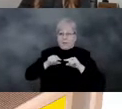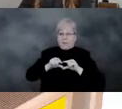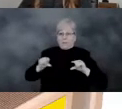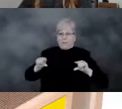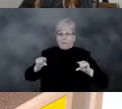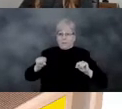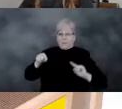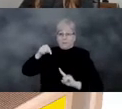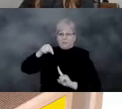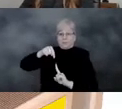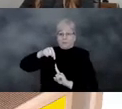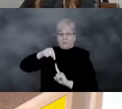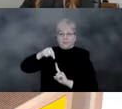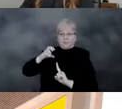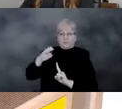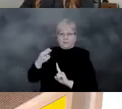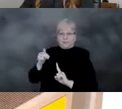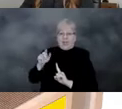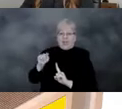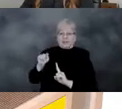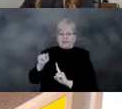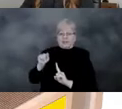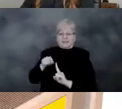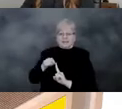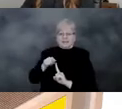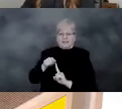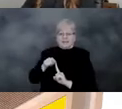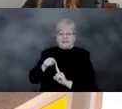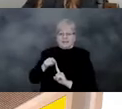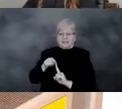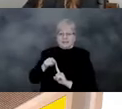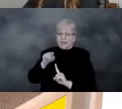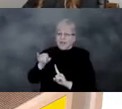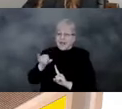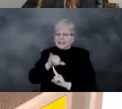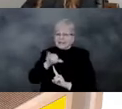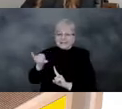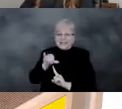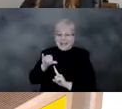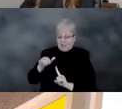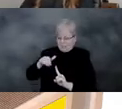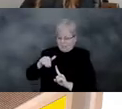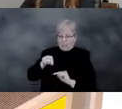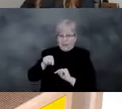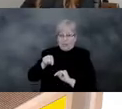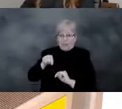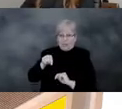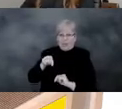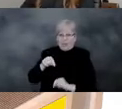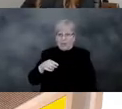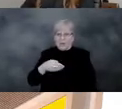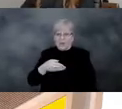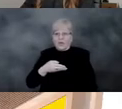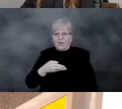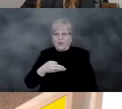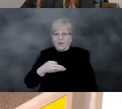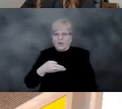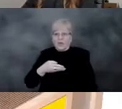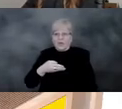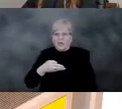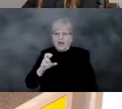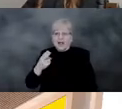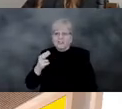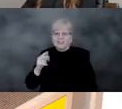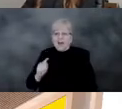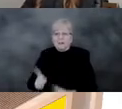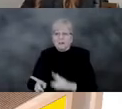that says chat, you'll see that in the same location of your screen at the bottom, a chat message pops up.